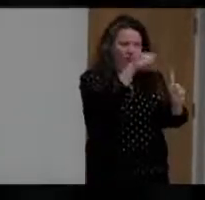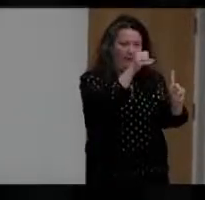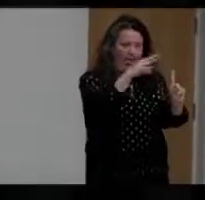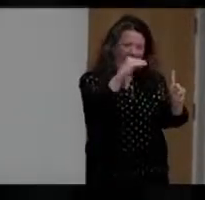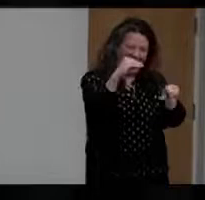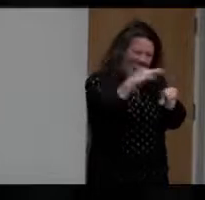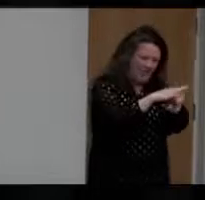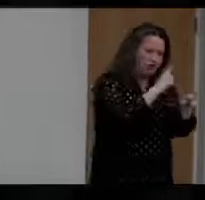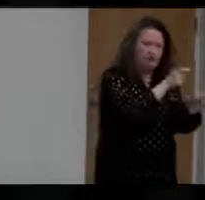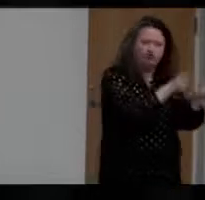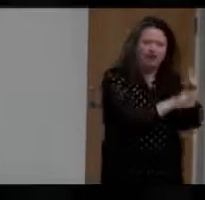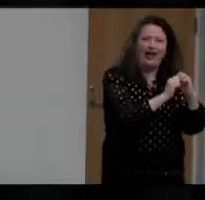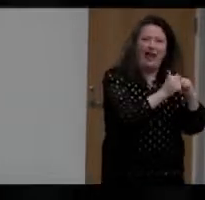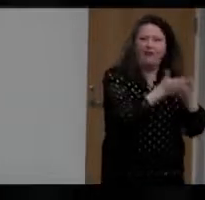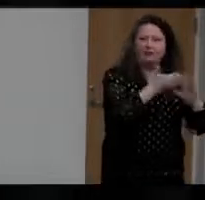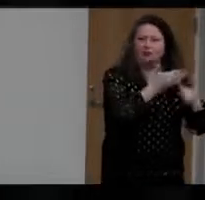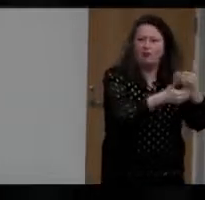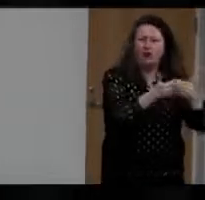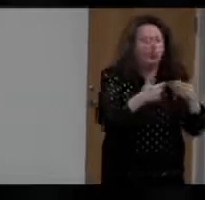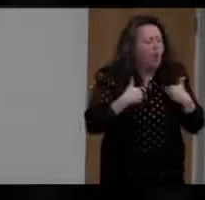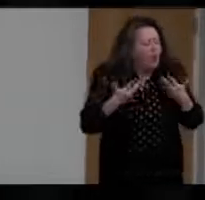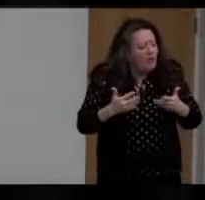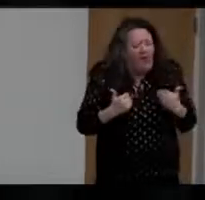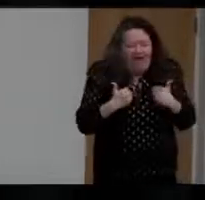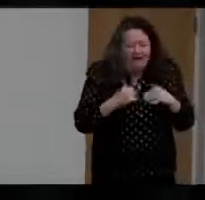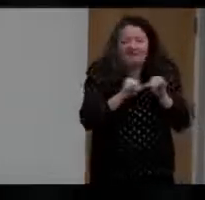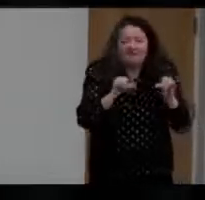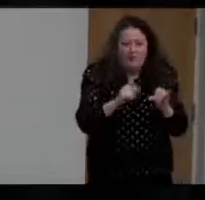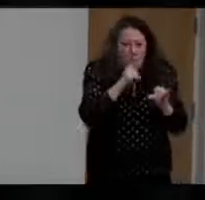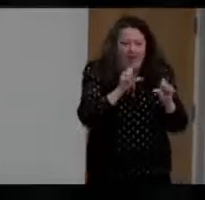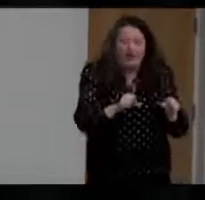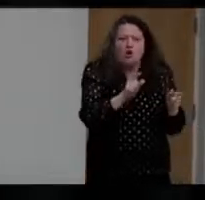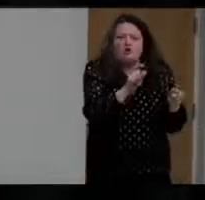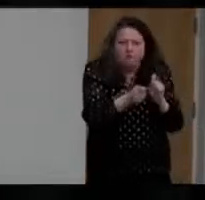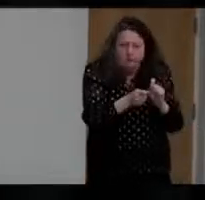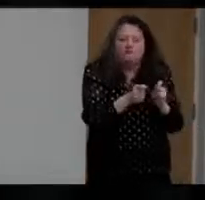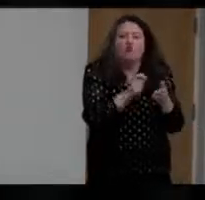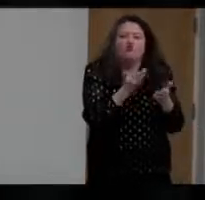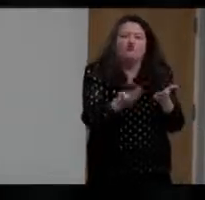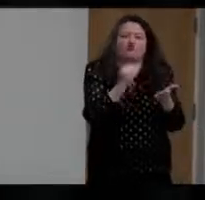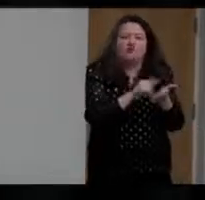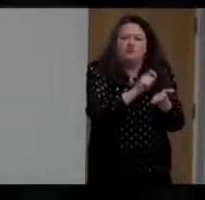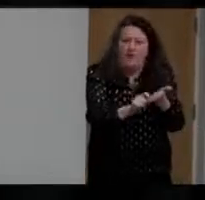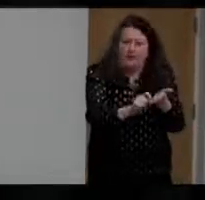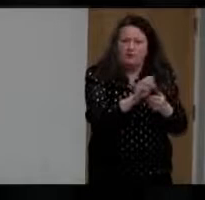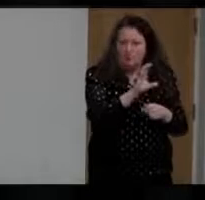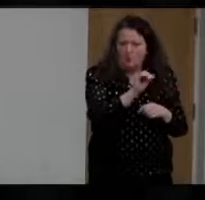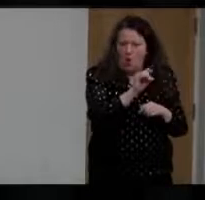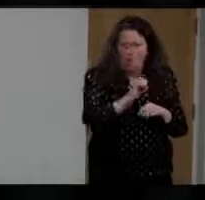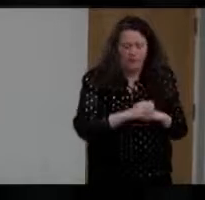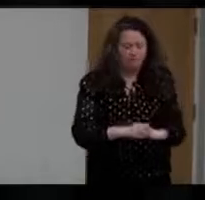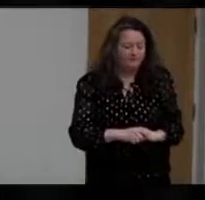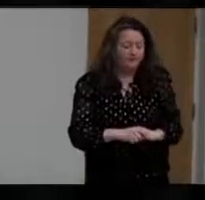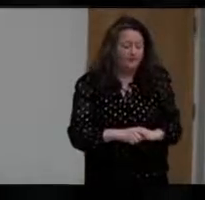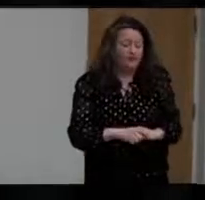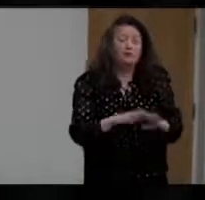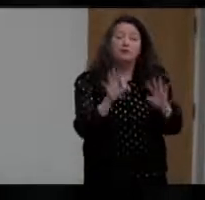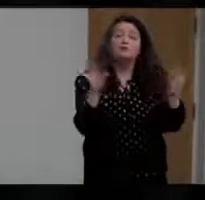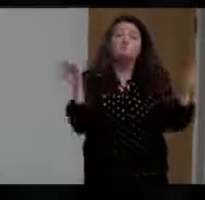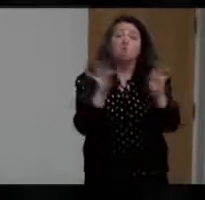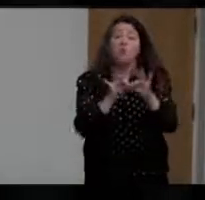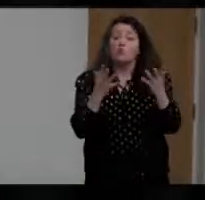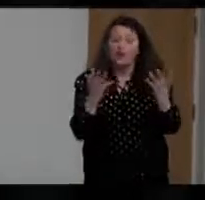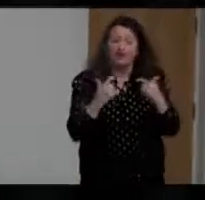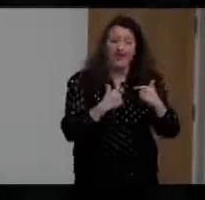So effectively, we already have systems that are rewriting code. And the key to this is to keep the expert in the